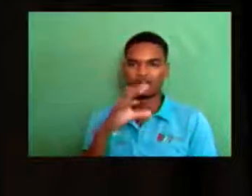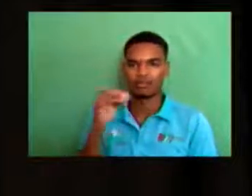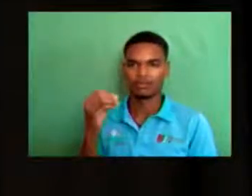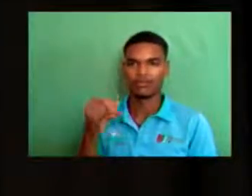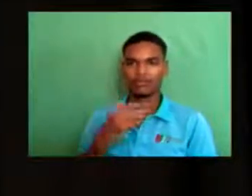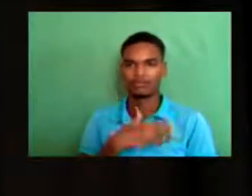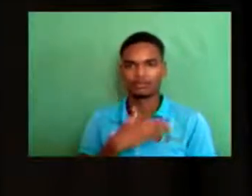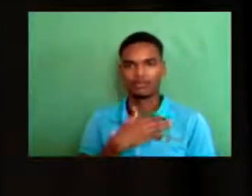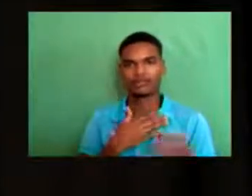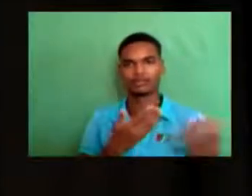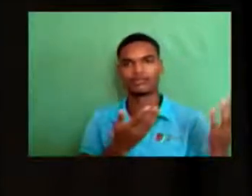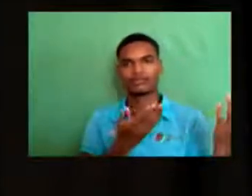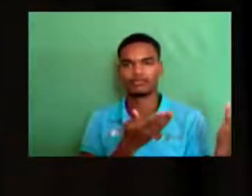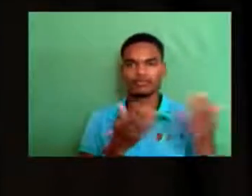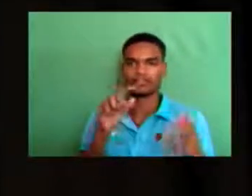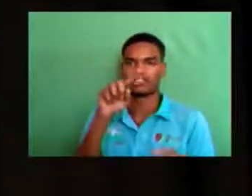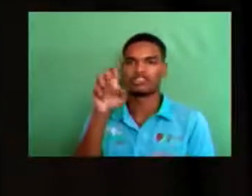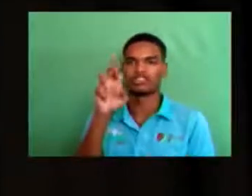stage.